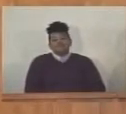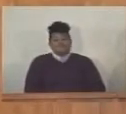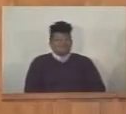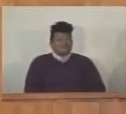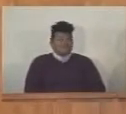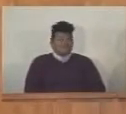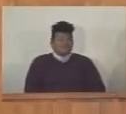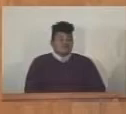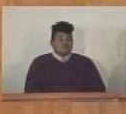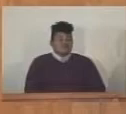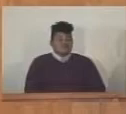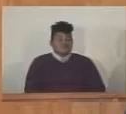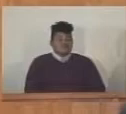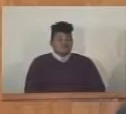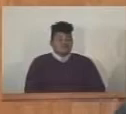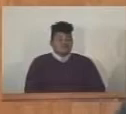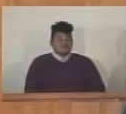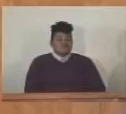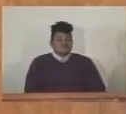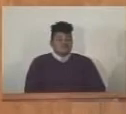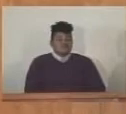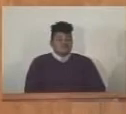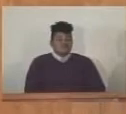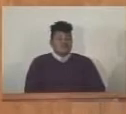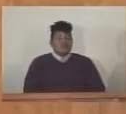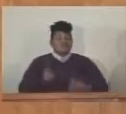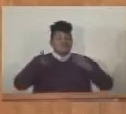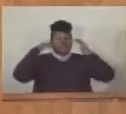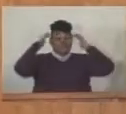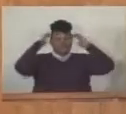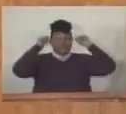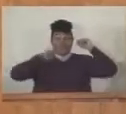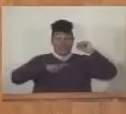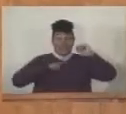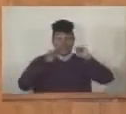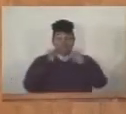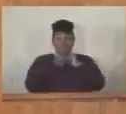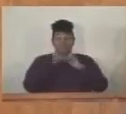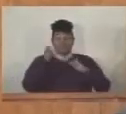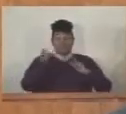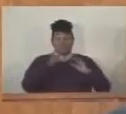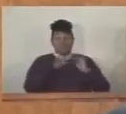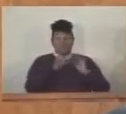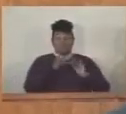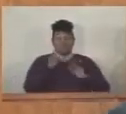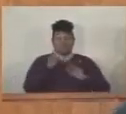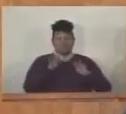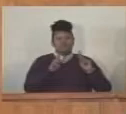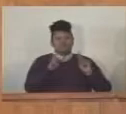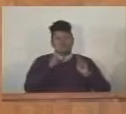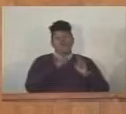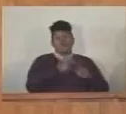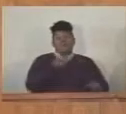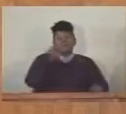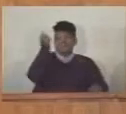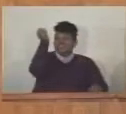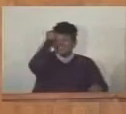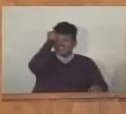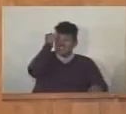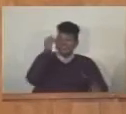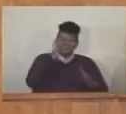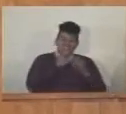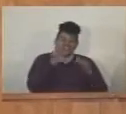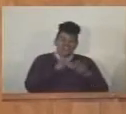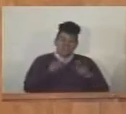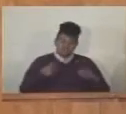I've lived with some statements which citizens have called idiotic statements. I won't call